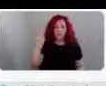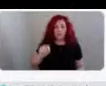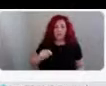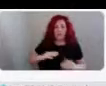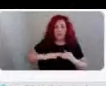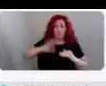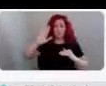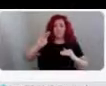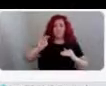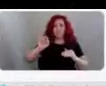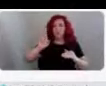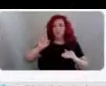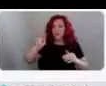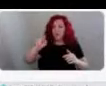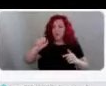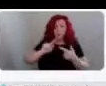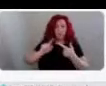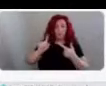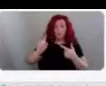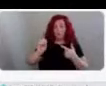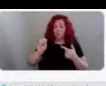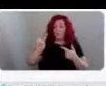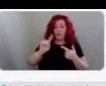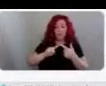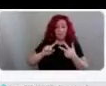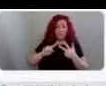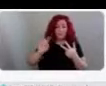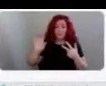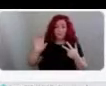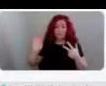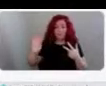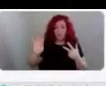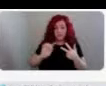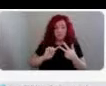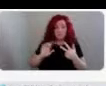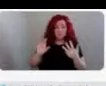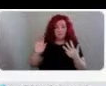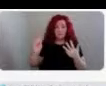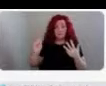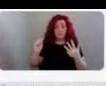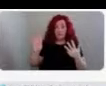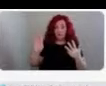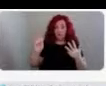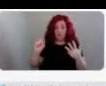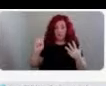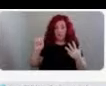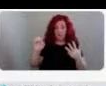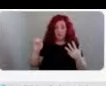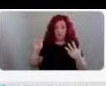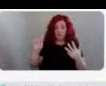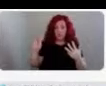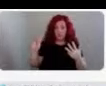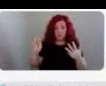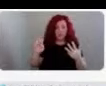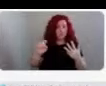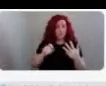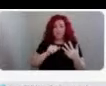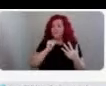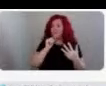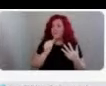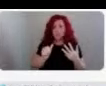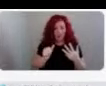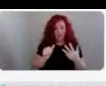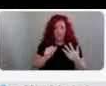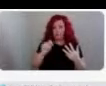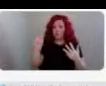into marana oro valley and catalina and the saddlebrook areas but not definitely definitely not